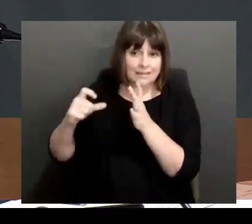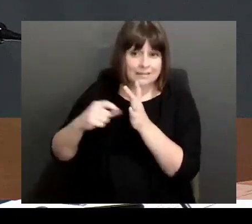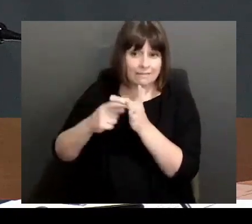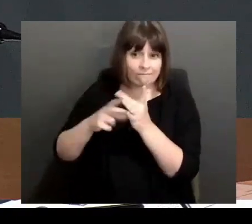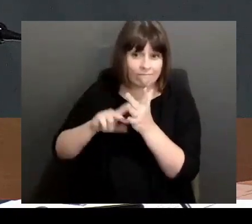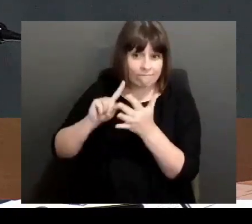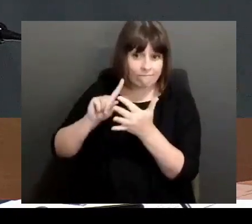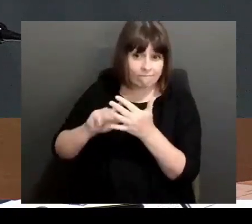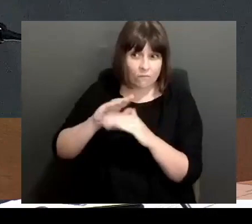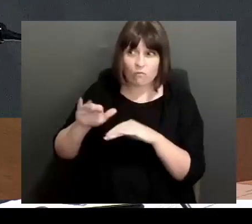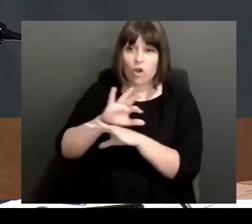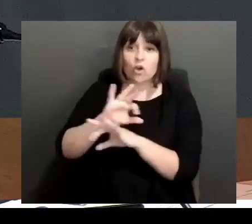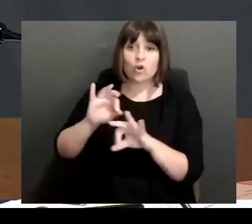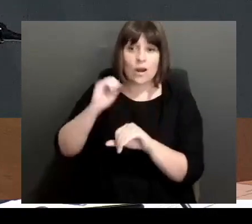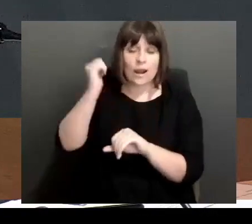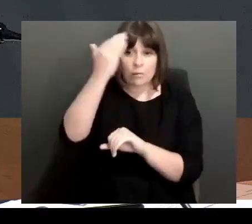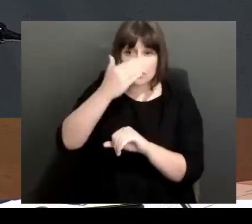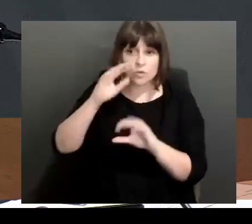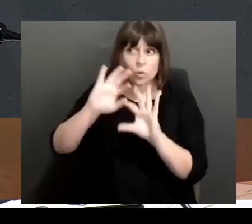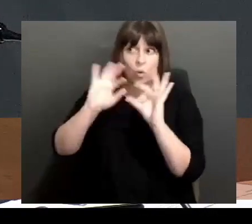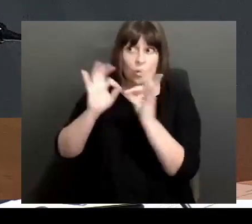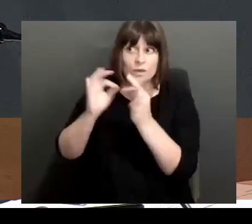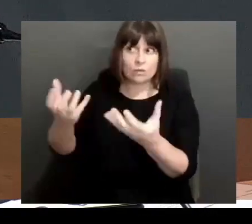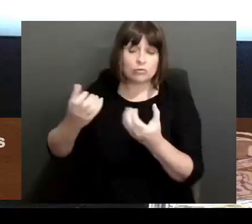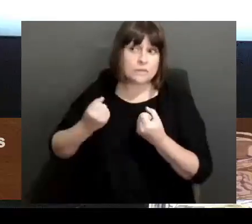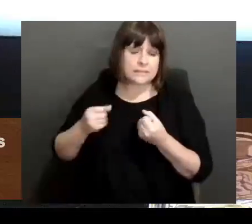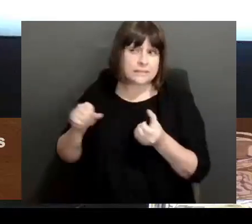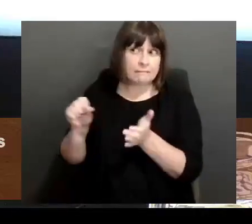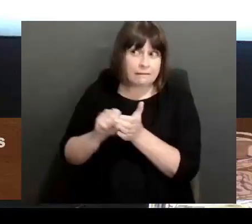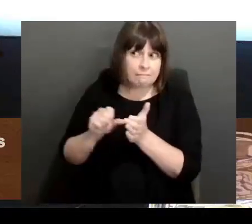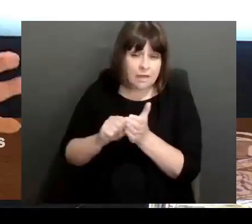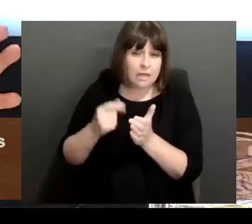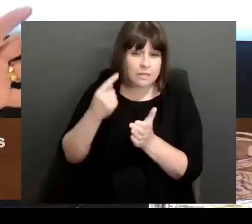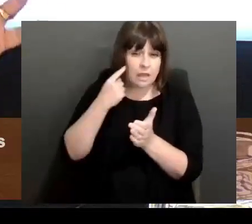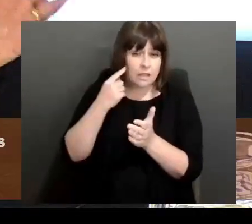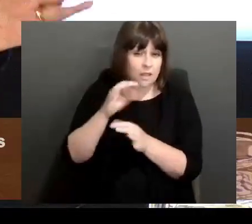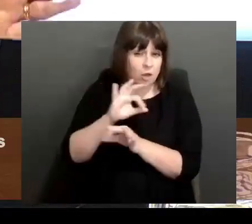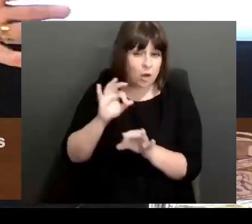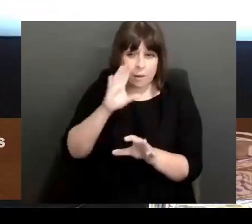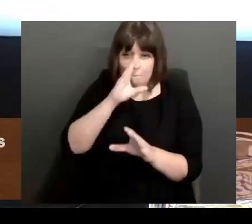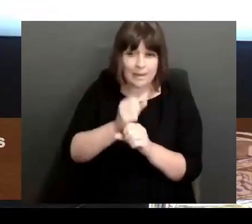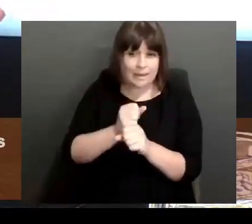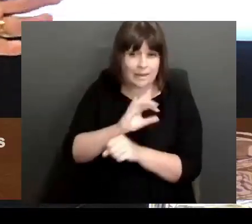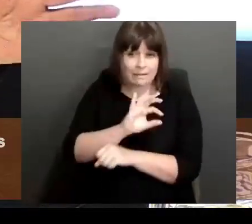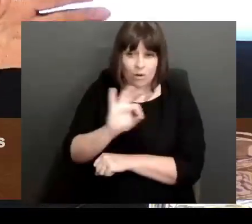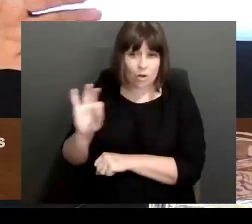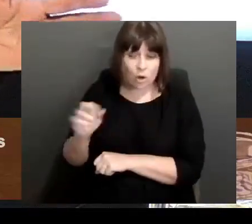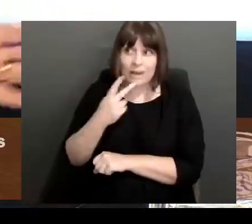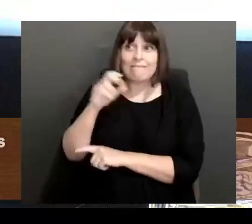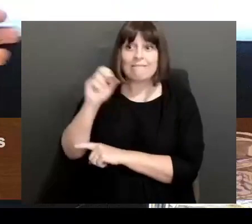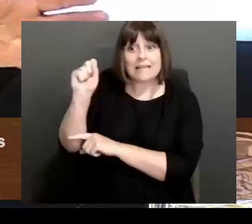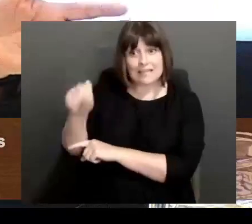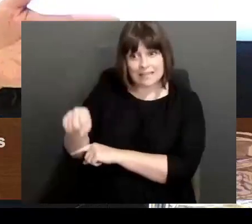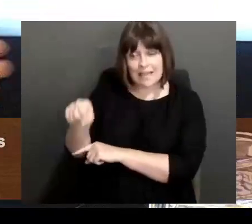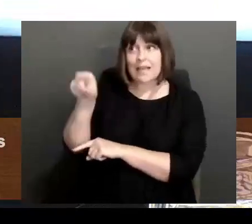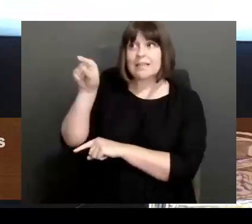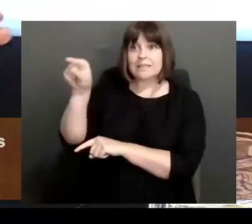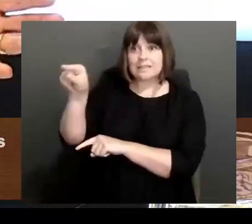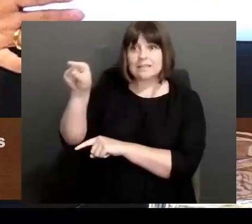non-Indigenous organisations receiving funds, I don't believe so. If they are, they're at the point of still